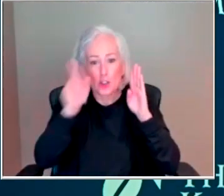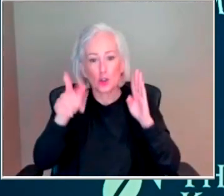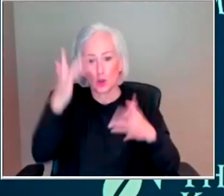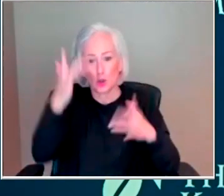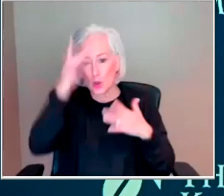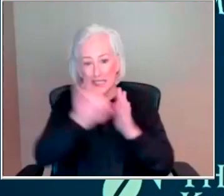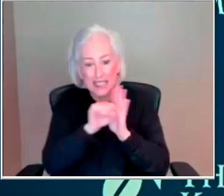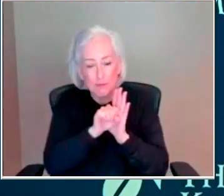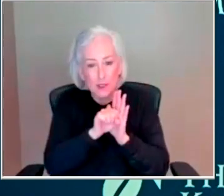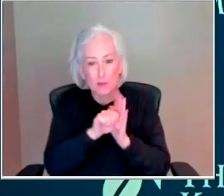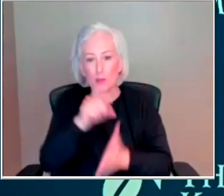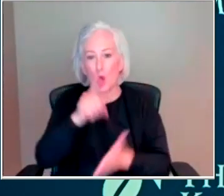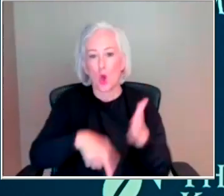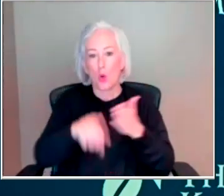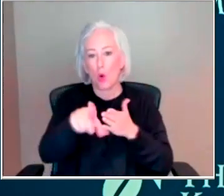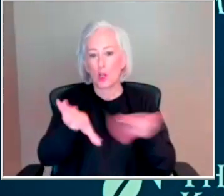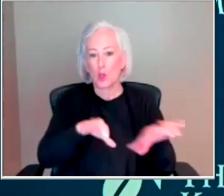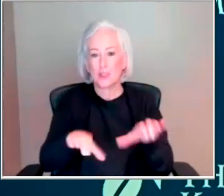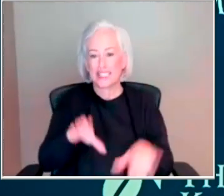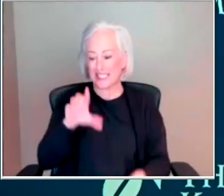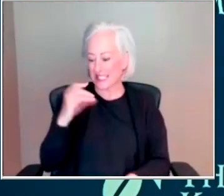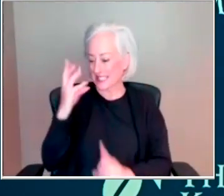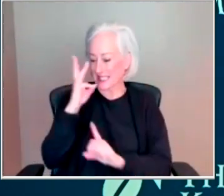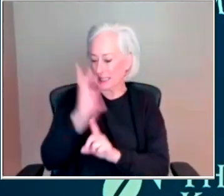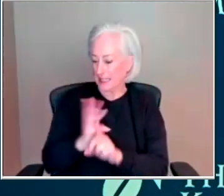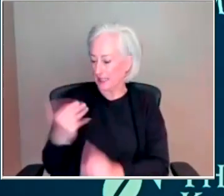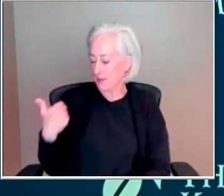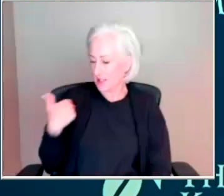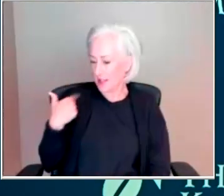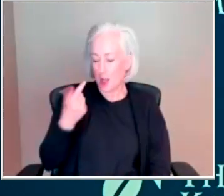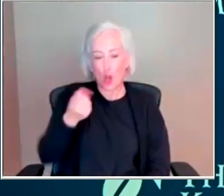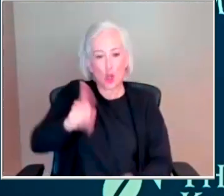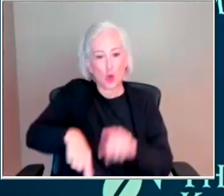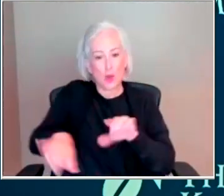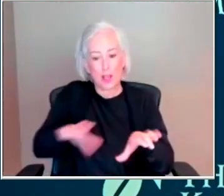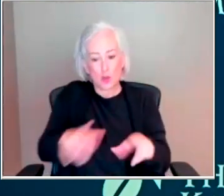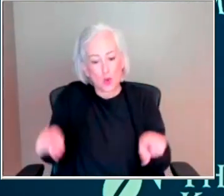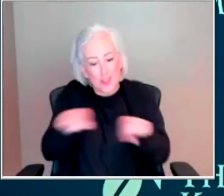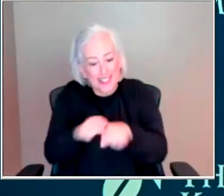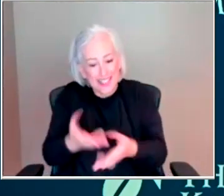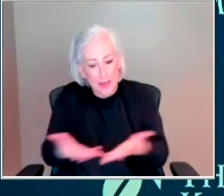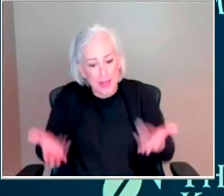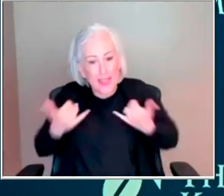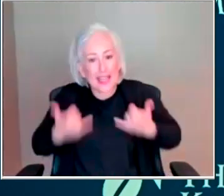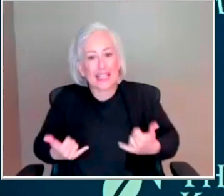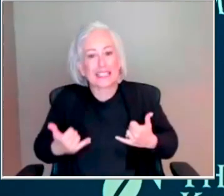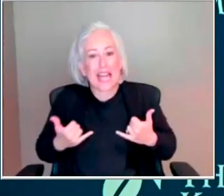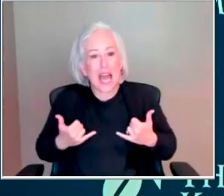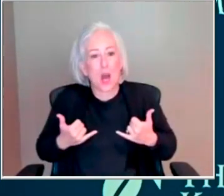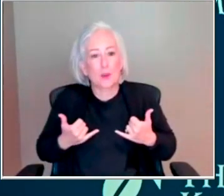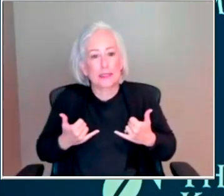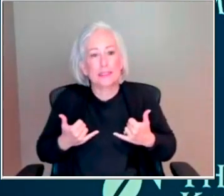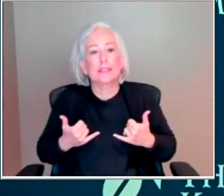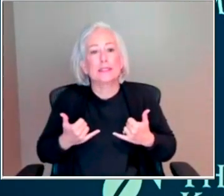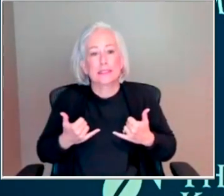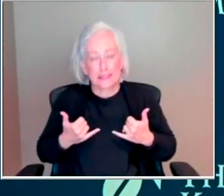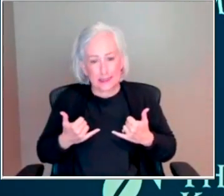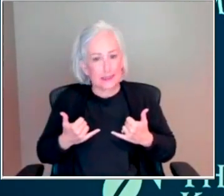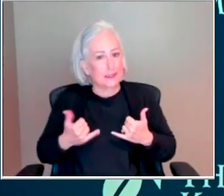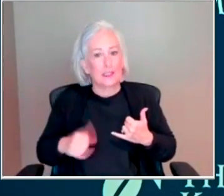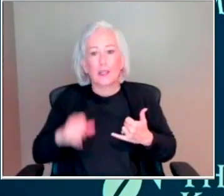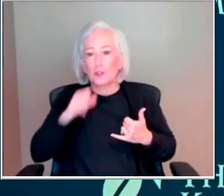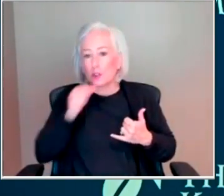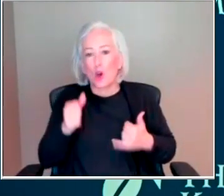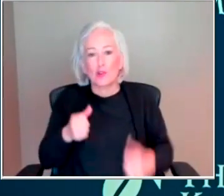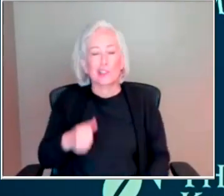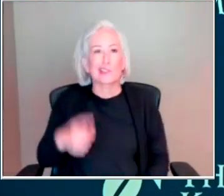did 6 months ago. If you can't do those things now, then I just first, don't just chalk it up to